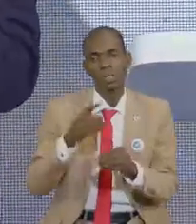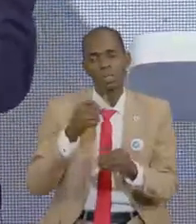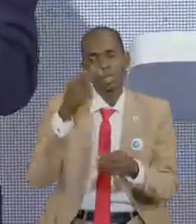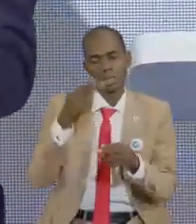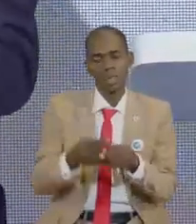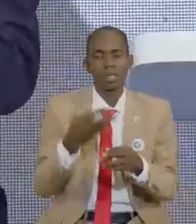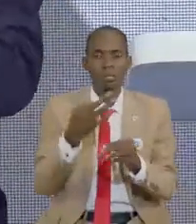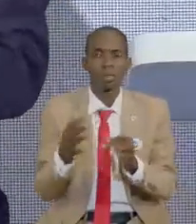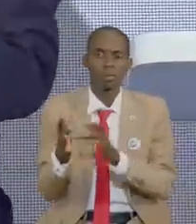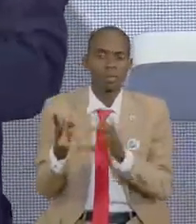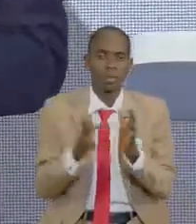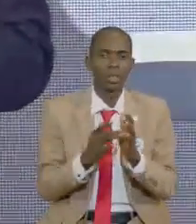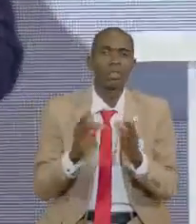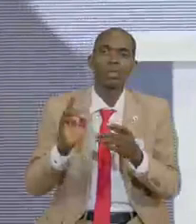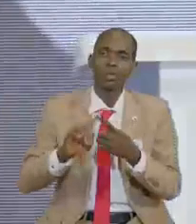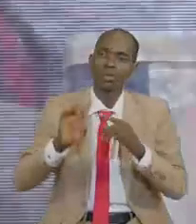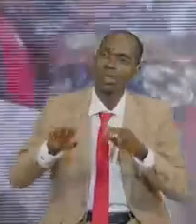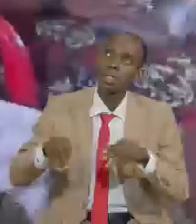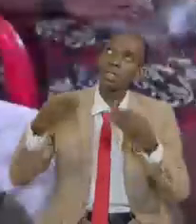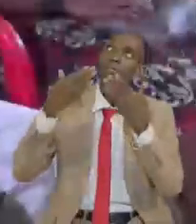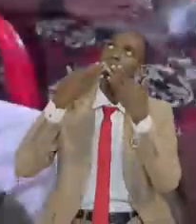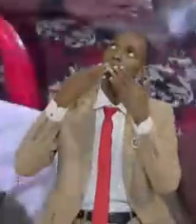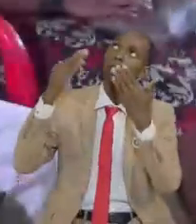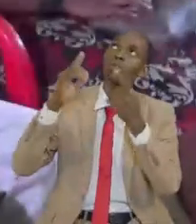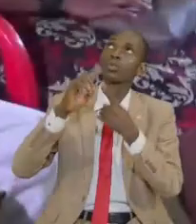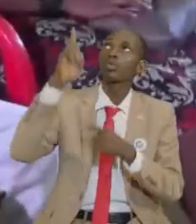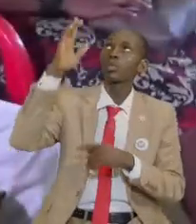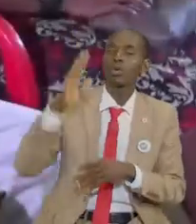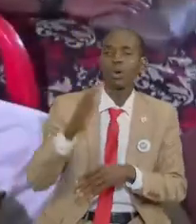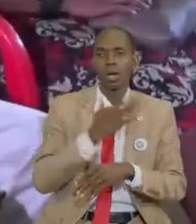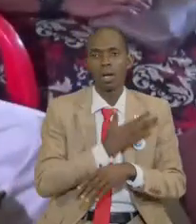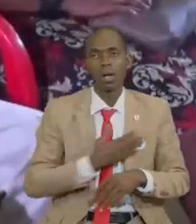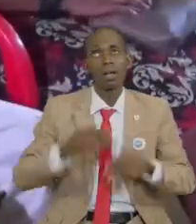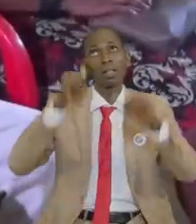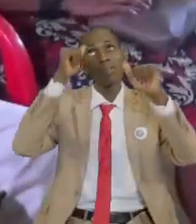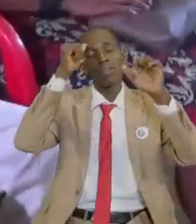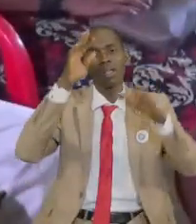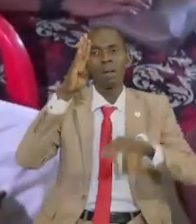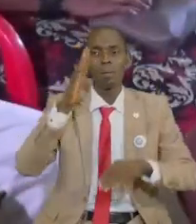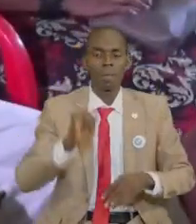Jesus, giving thanks to God and the Father by Him.